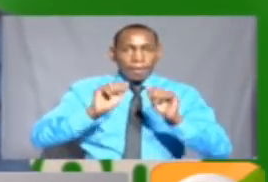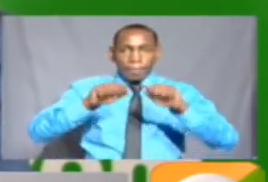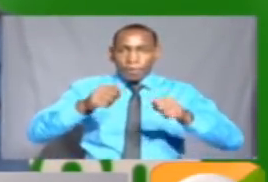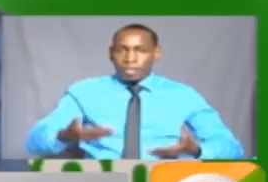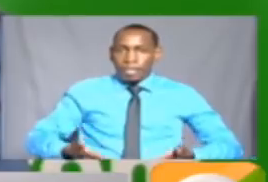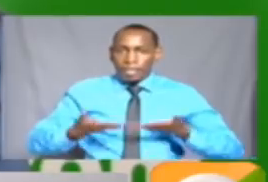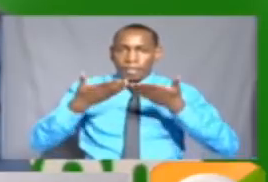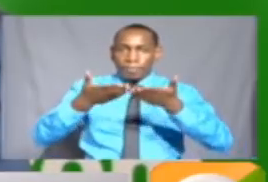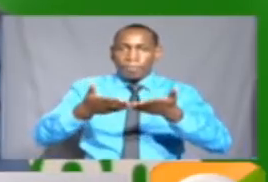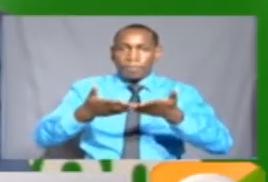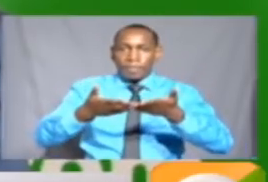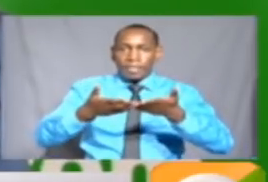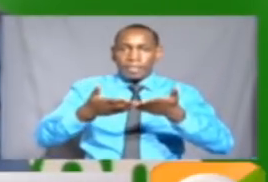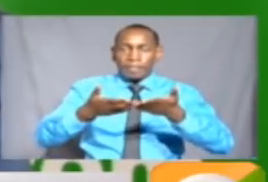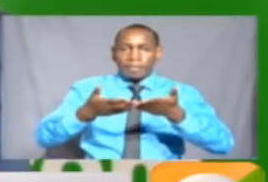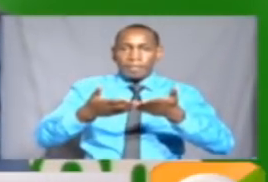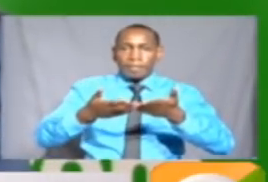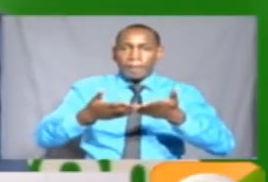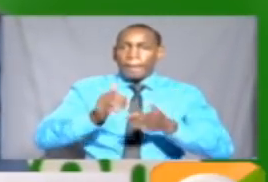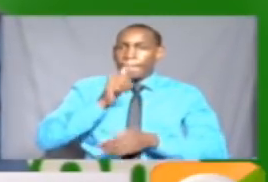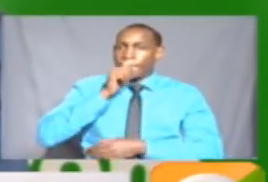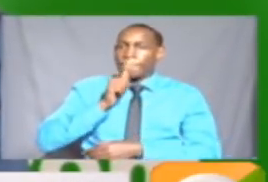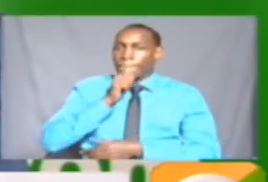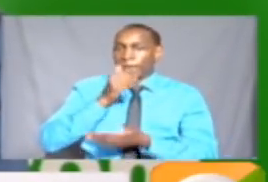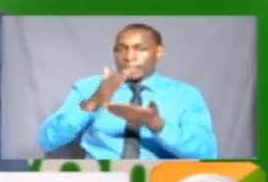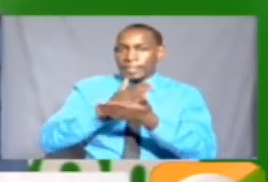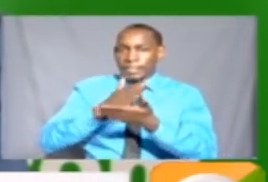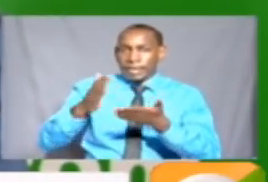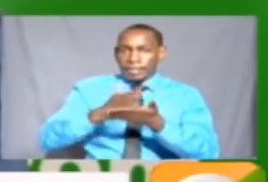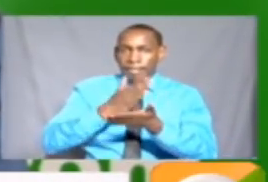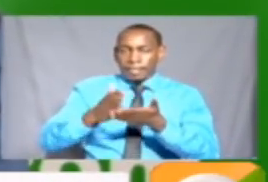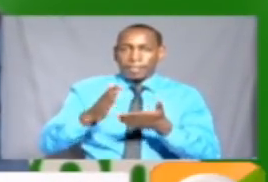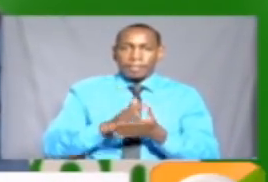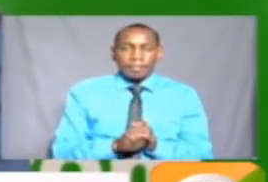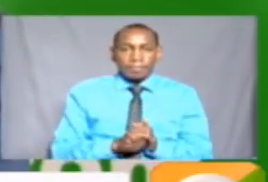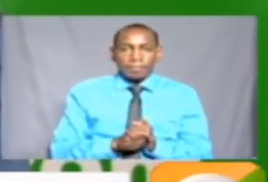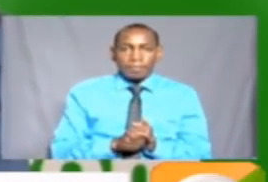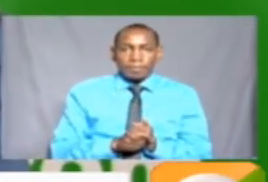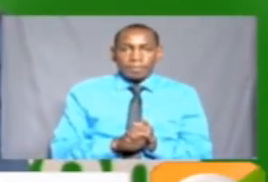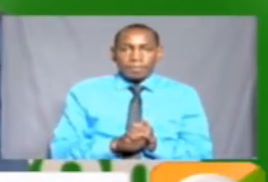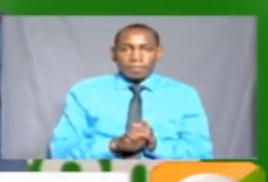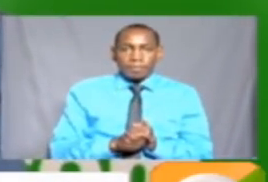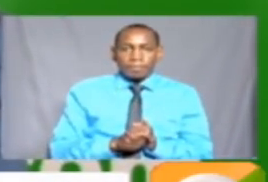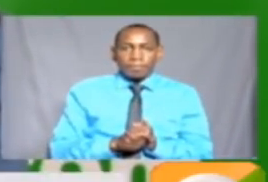provide leadership to the private sector to play its rightful role.